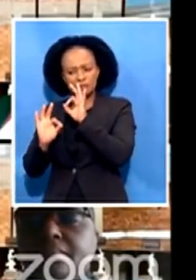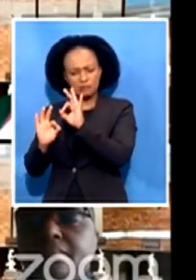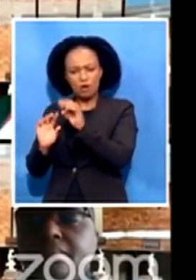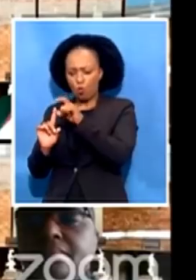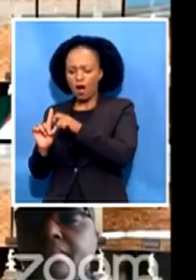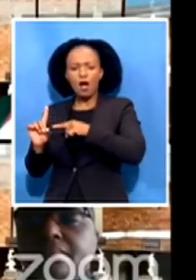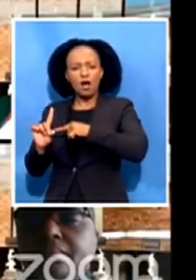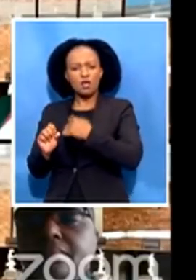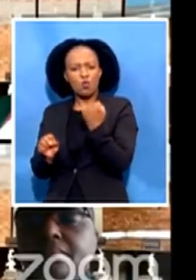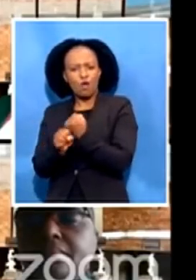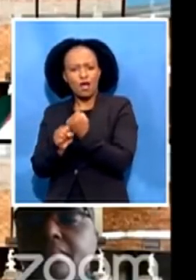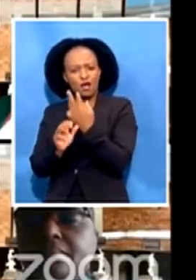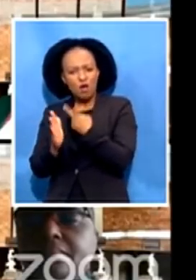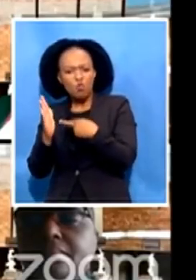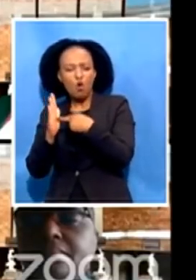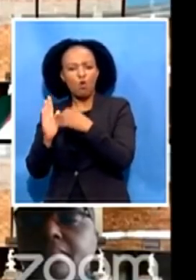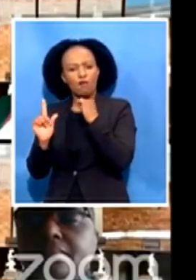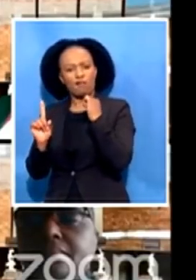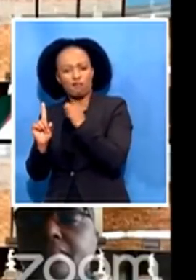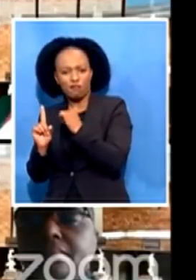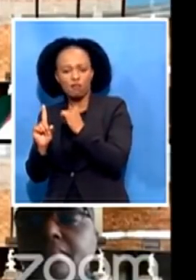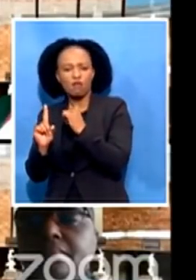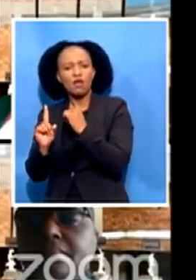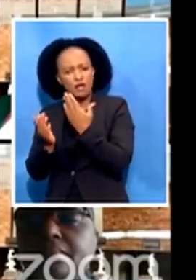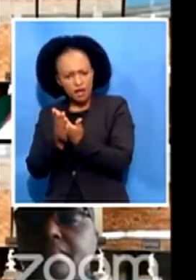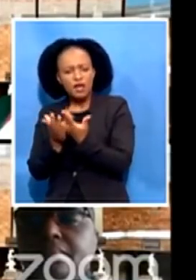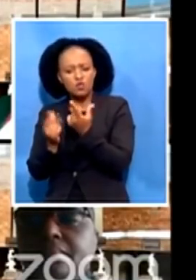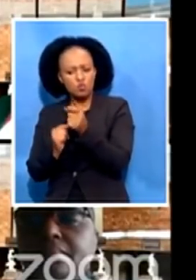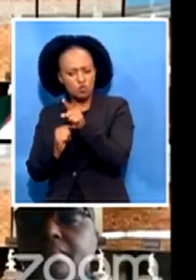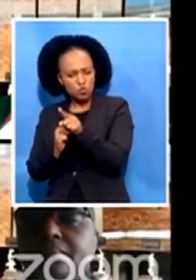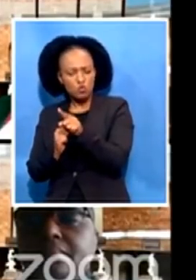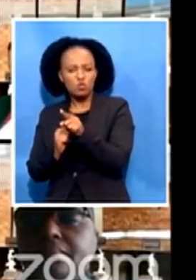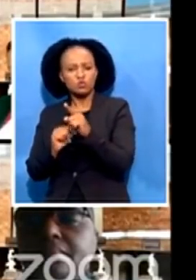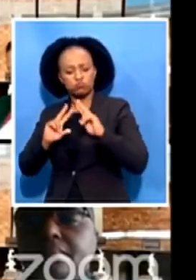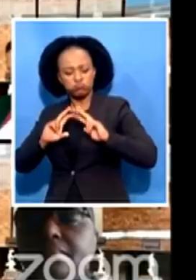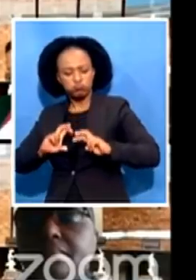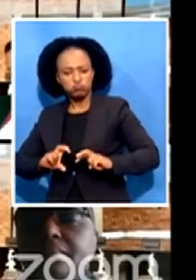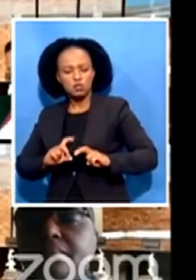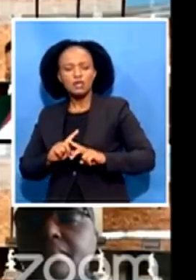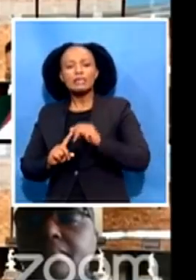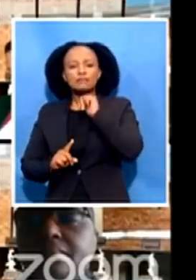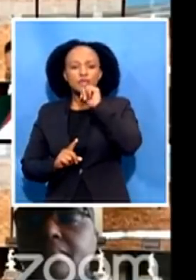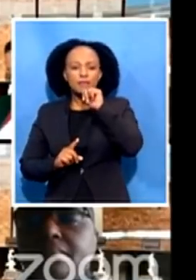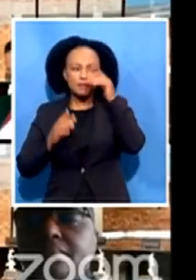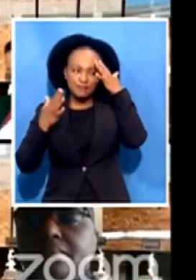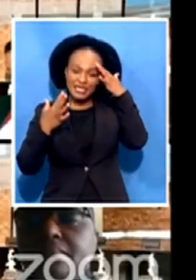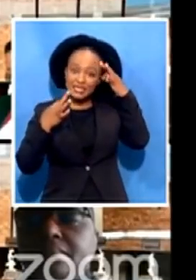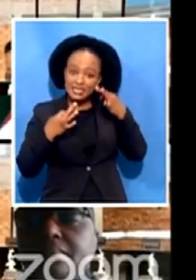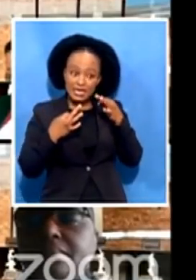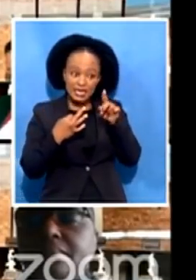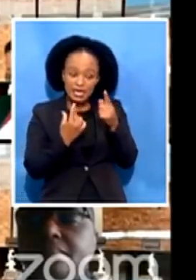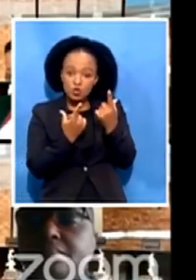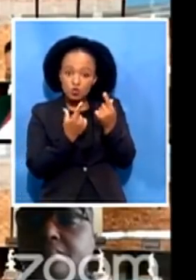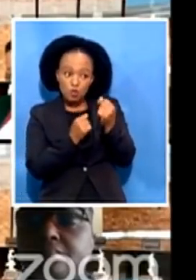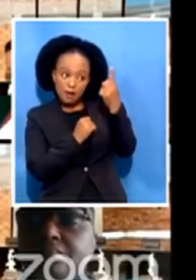circumstances would have done. Not whether the decisions she made were correct or is what we would expect or